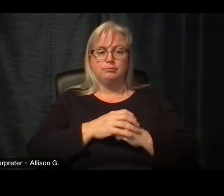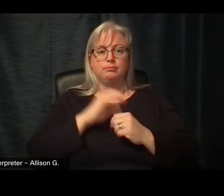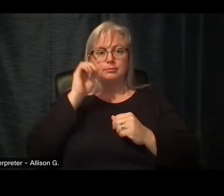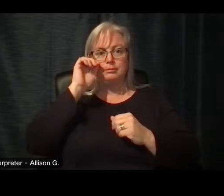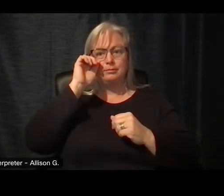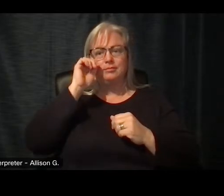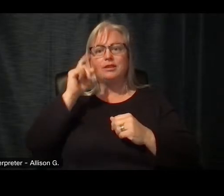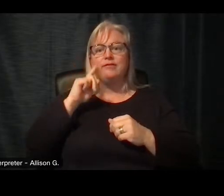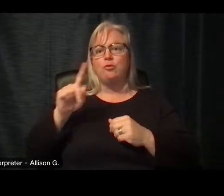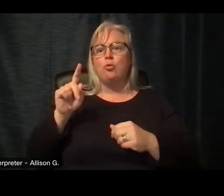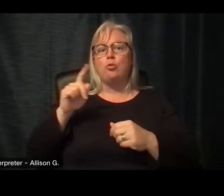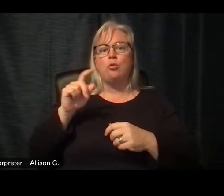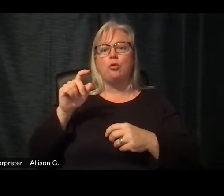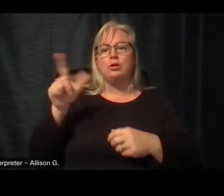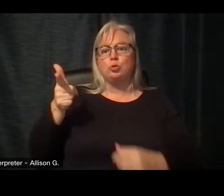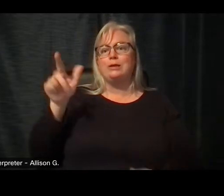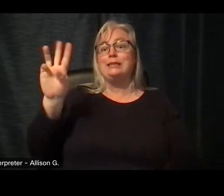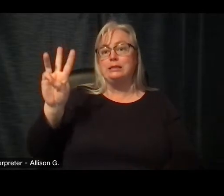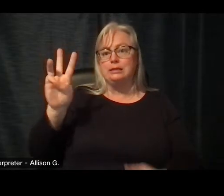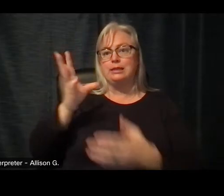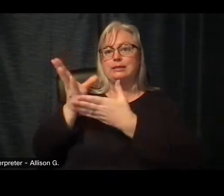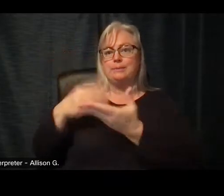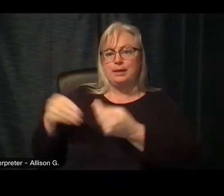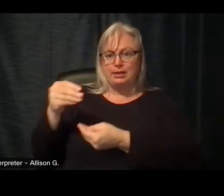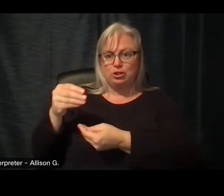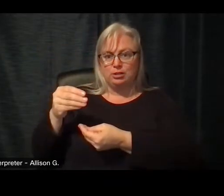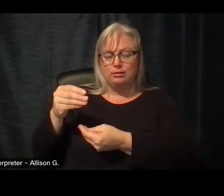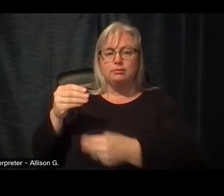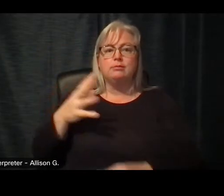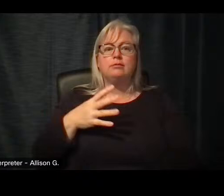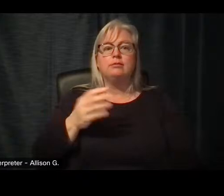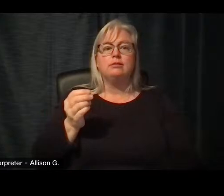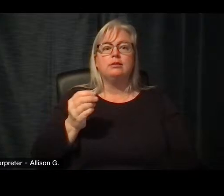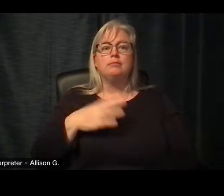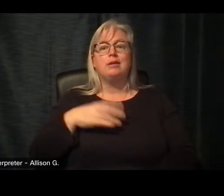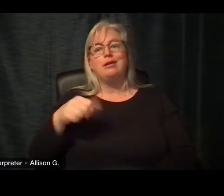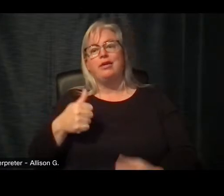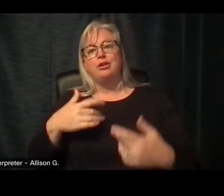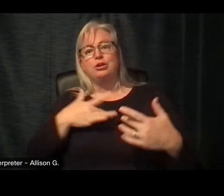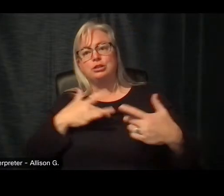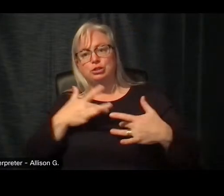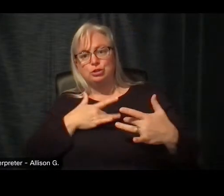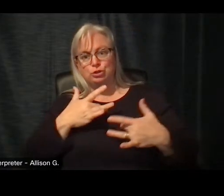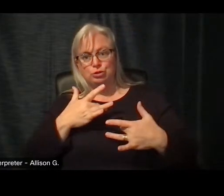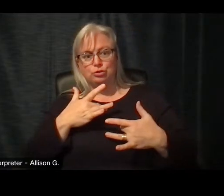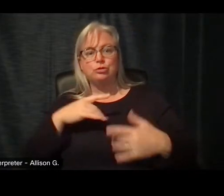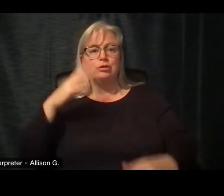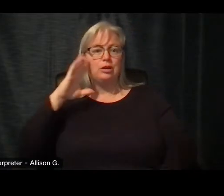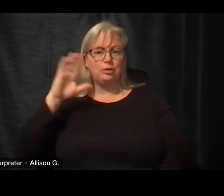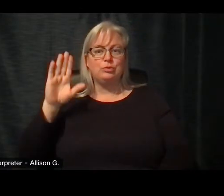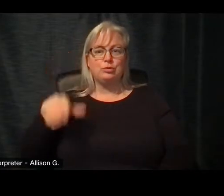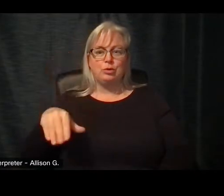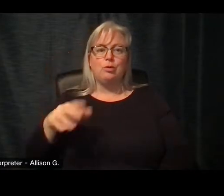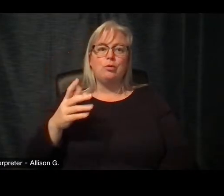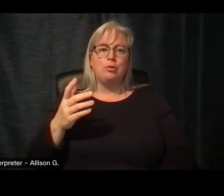in the 2026 budget. And my other concern would be, I know that